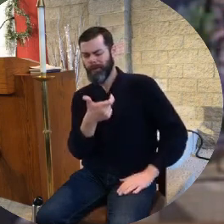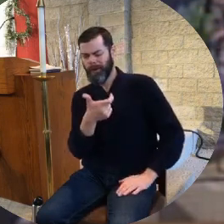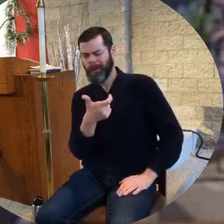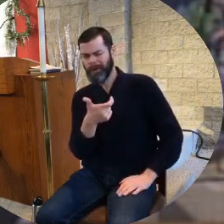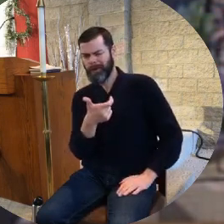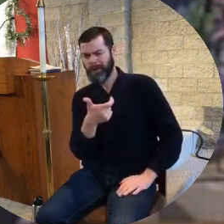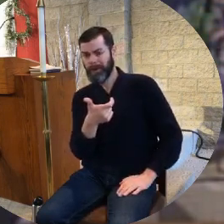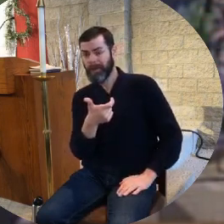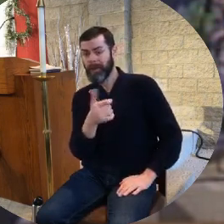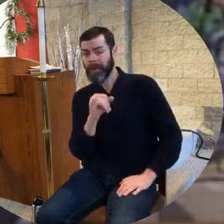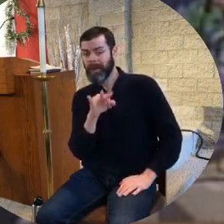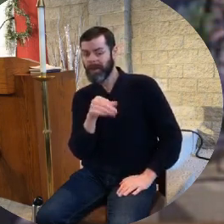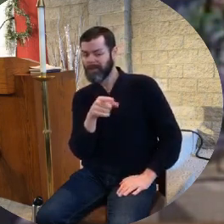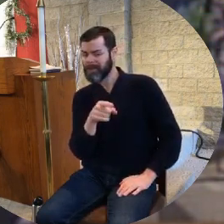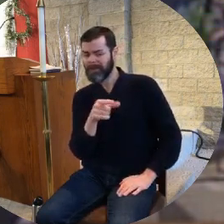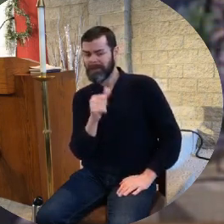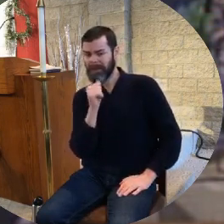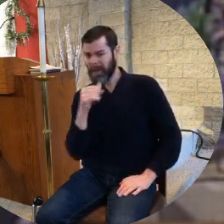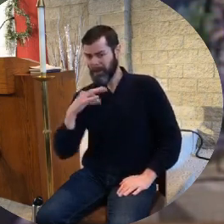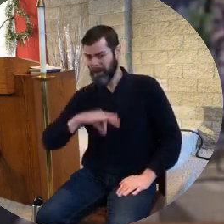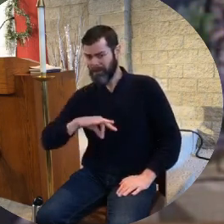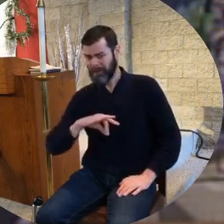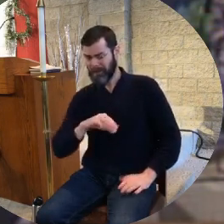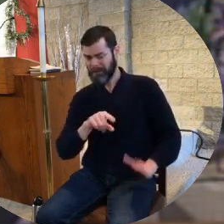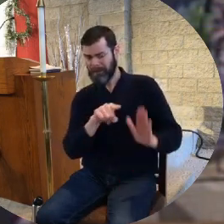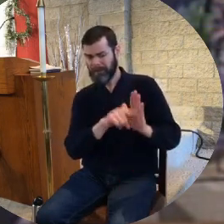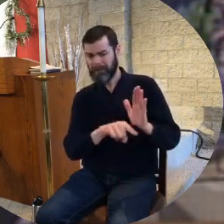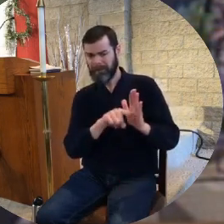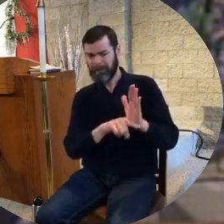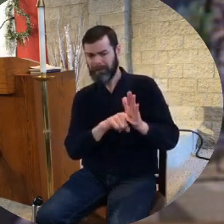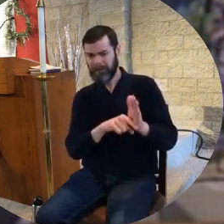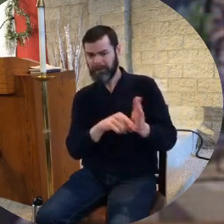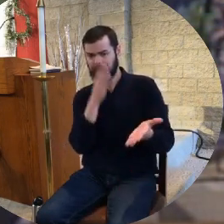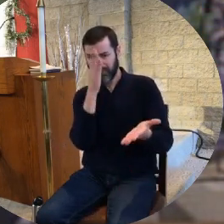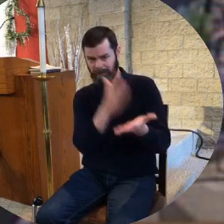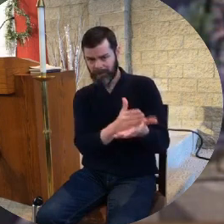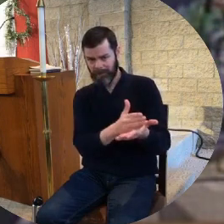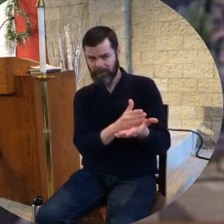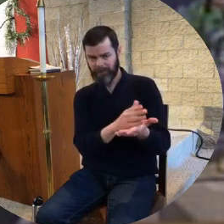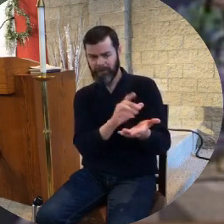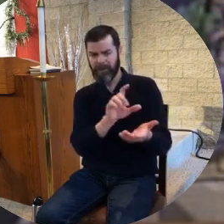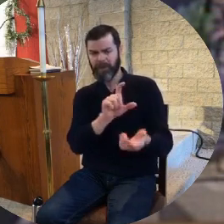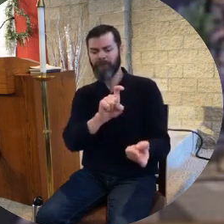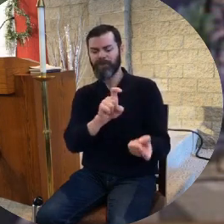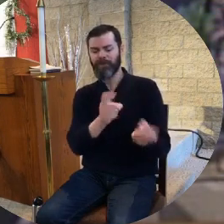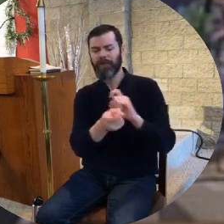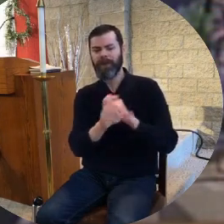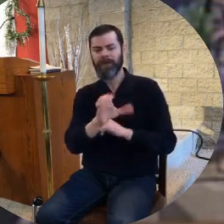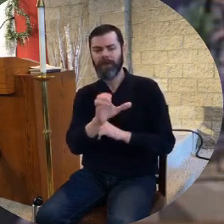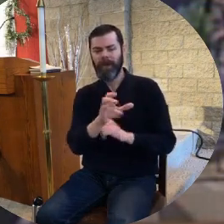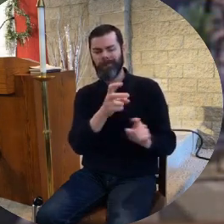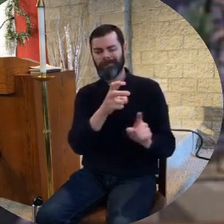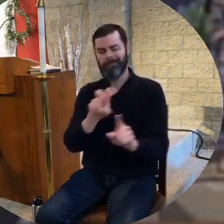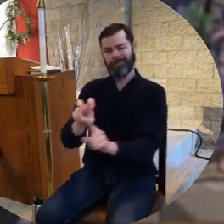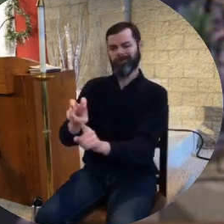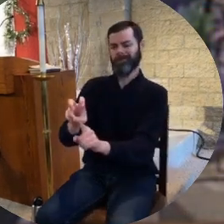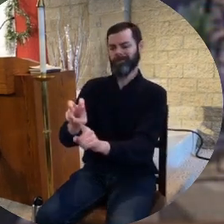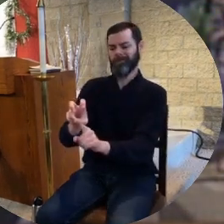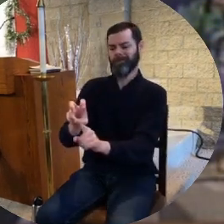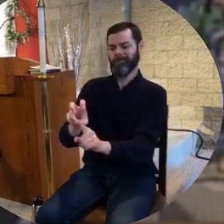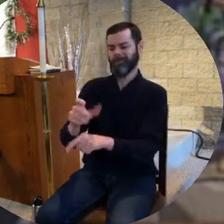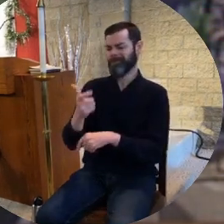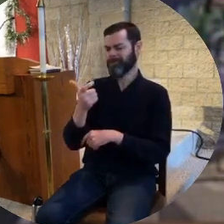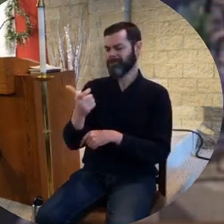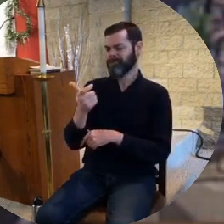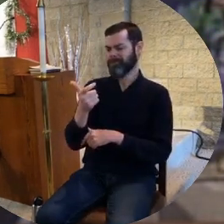channel that no longer serves you, then change it. Change the channel. Think of